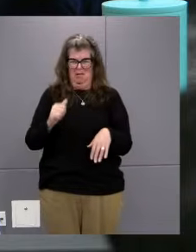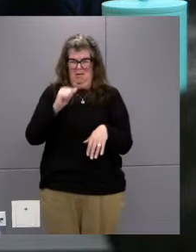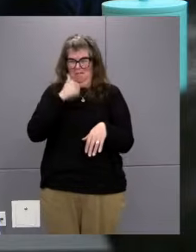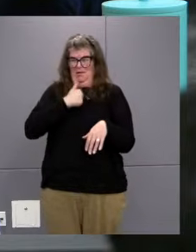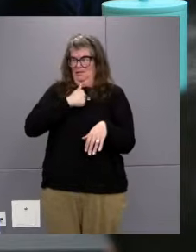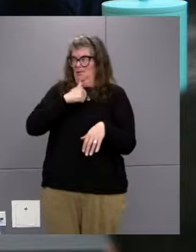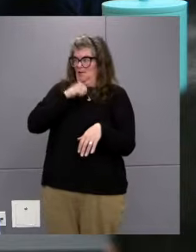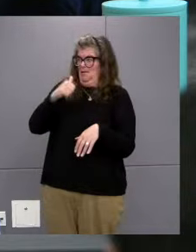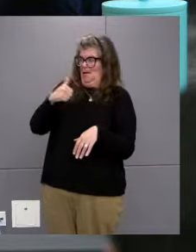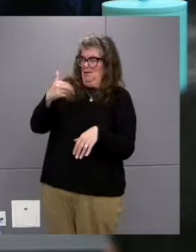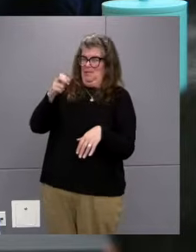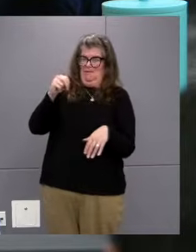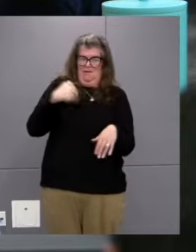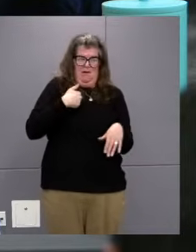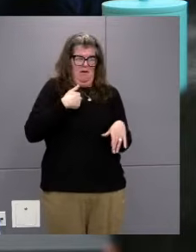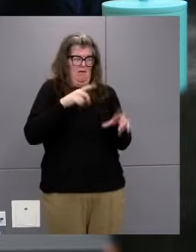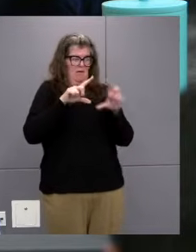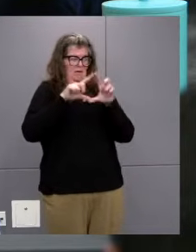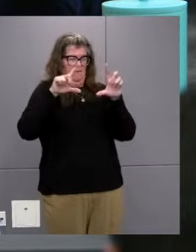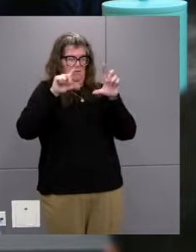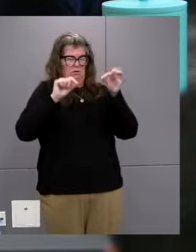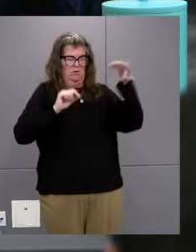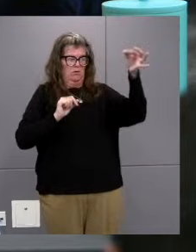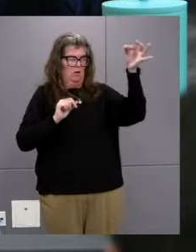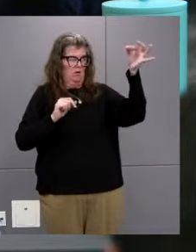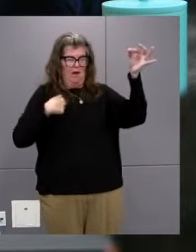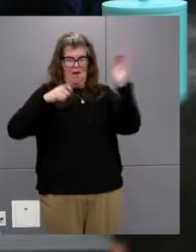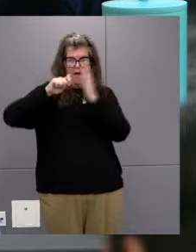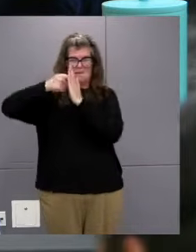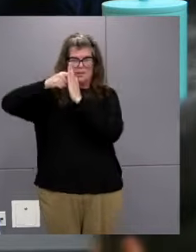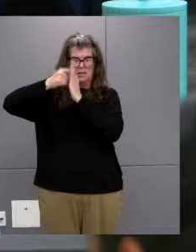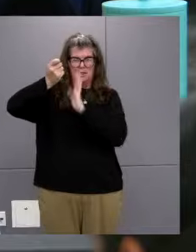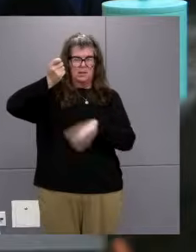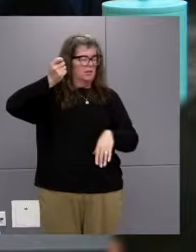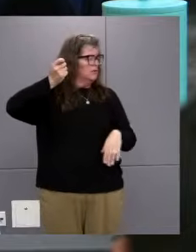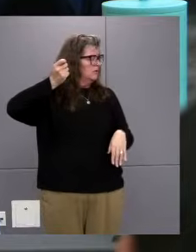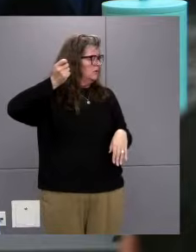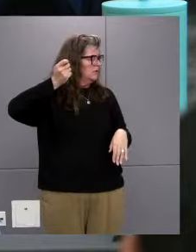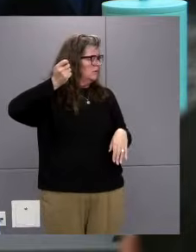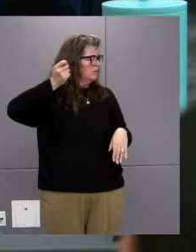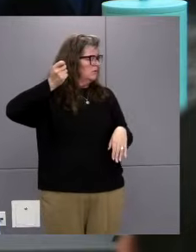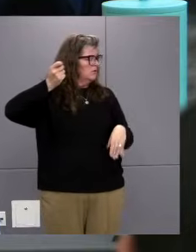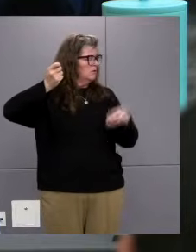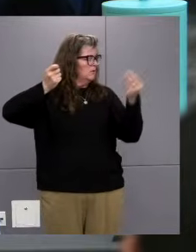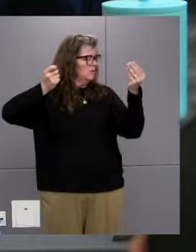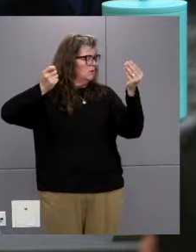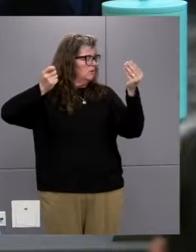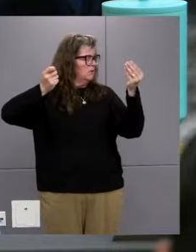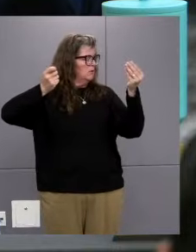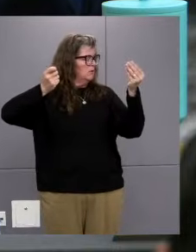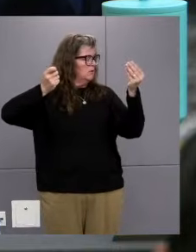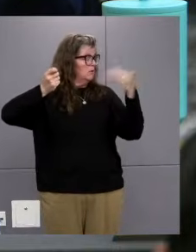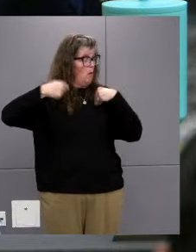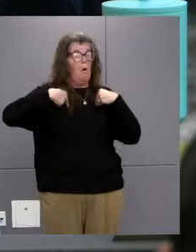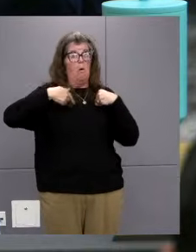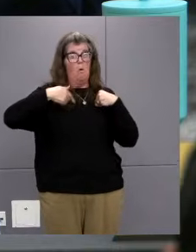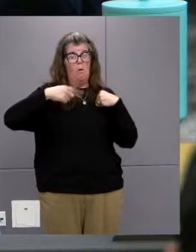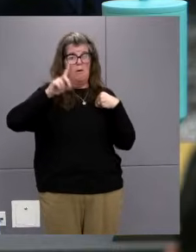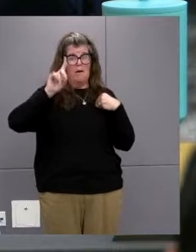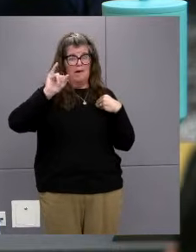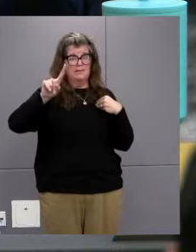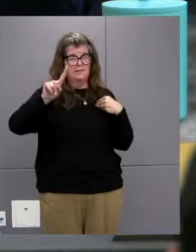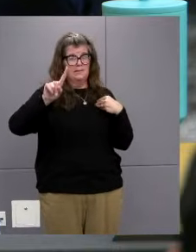think that I even got one. I got a key to the back, but I don't think I've ever, did I? Okay, I don't know.